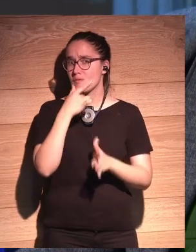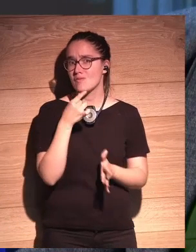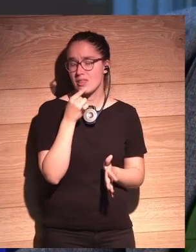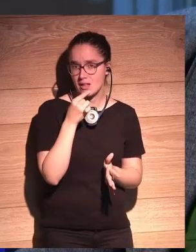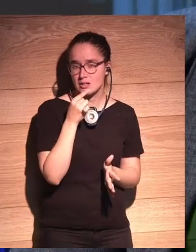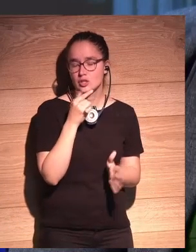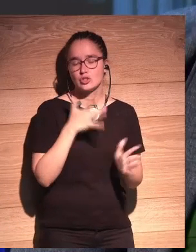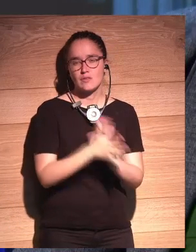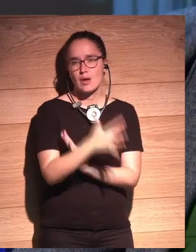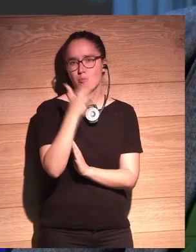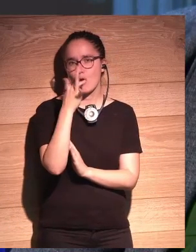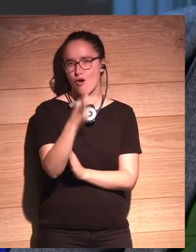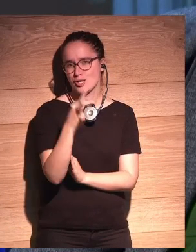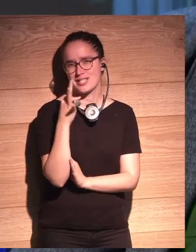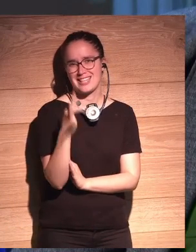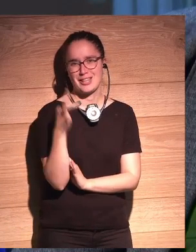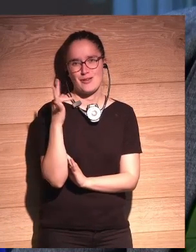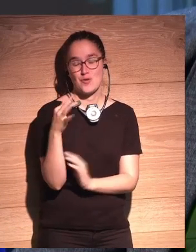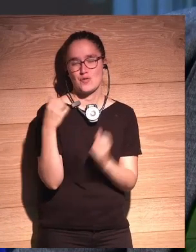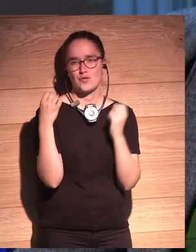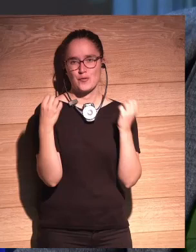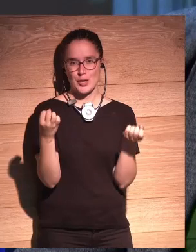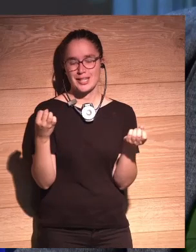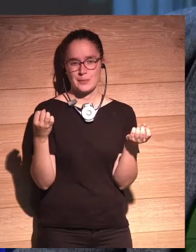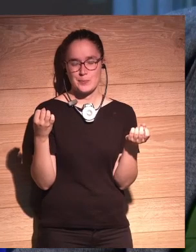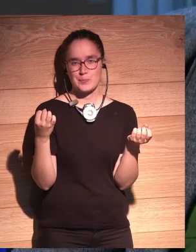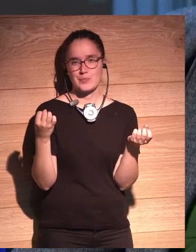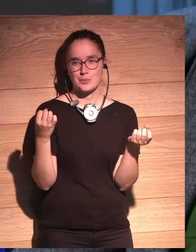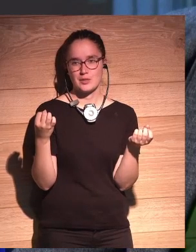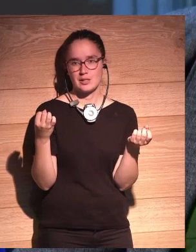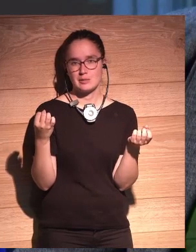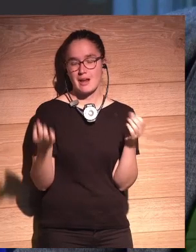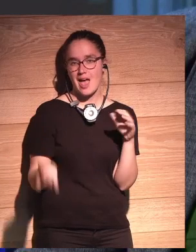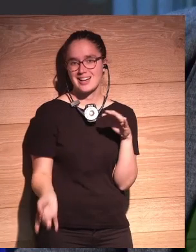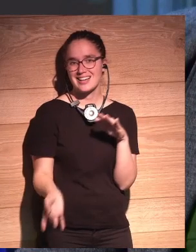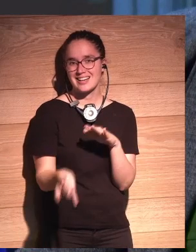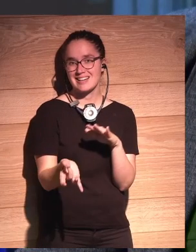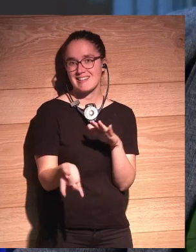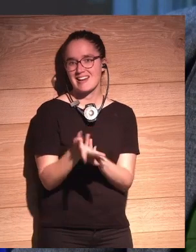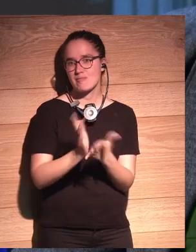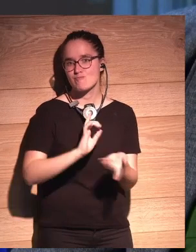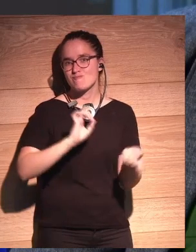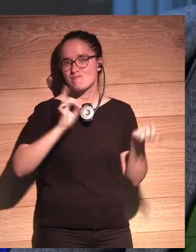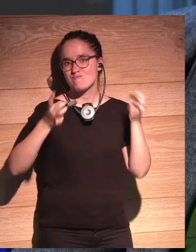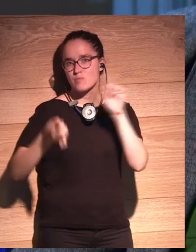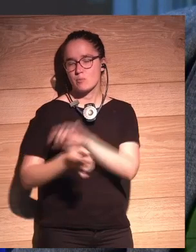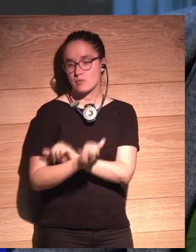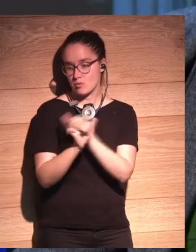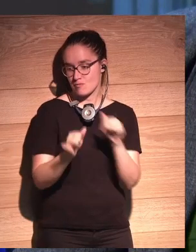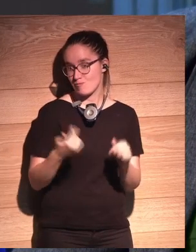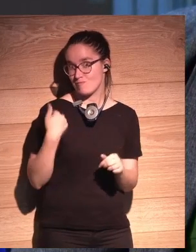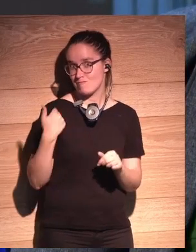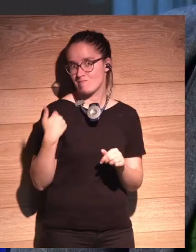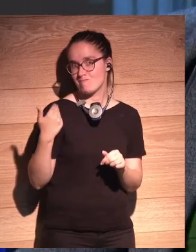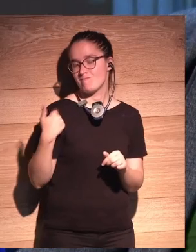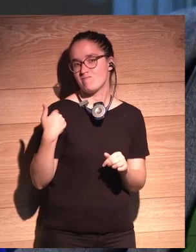comes to creating change recently when it comes to city